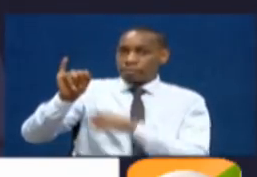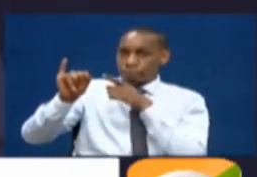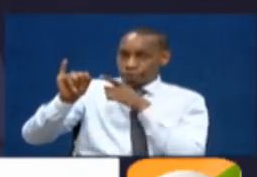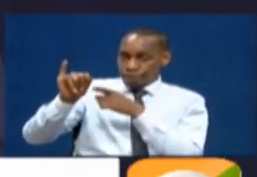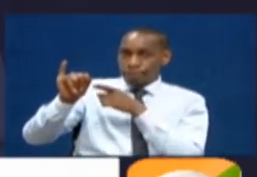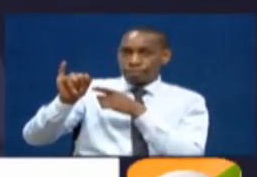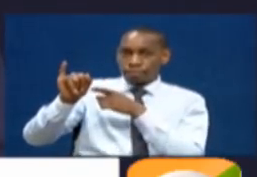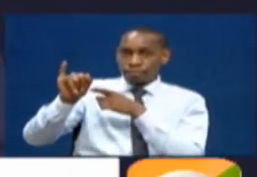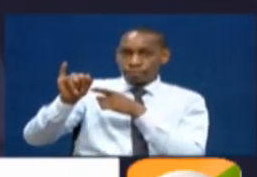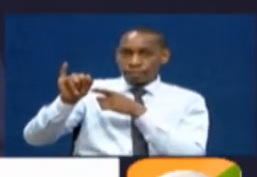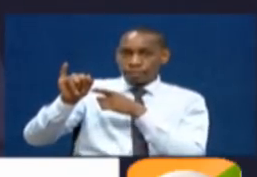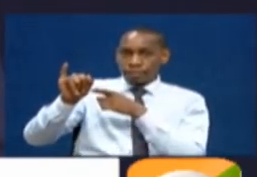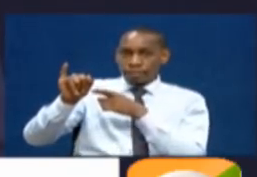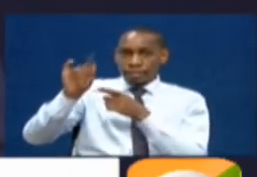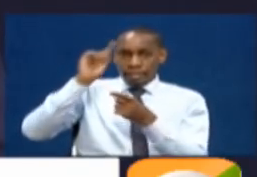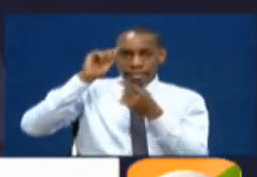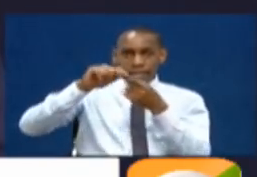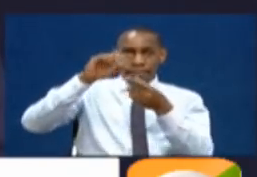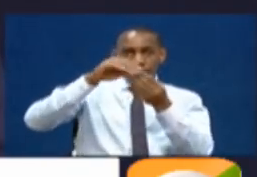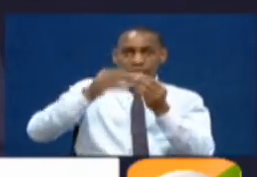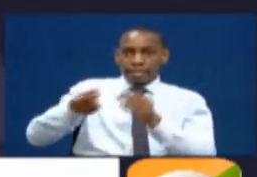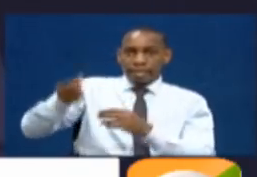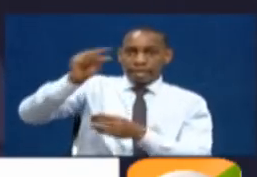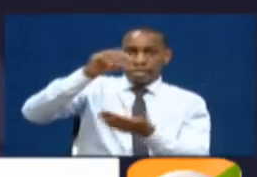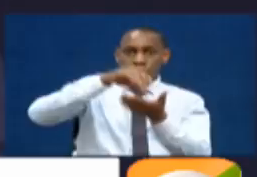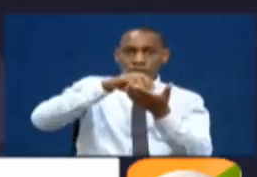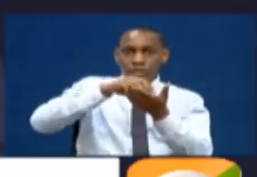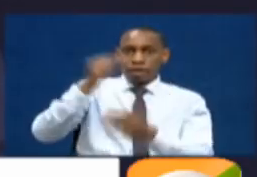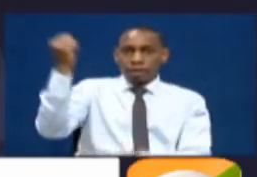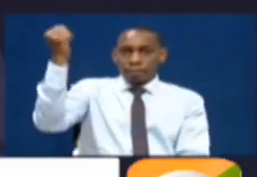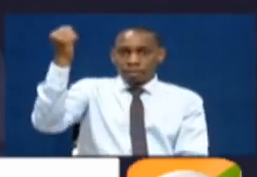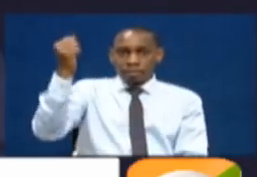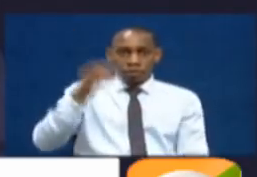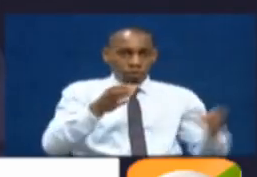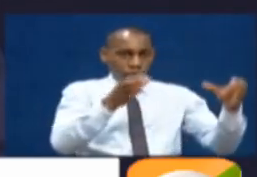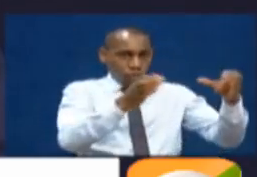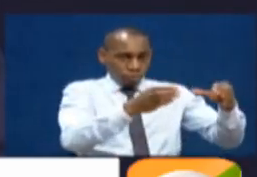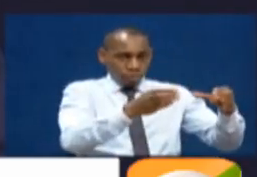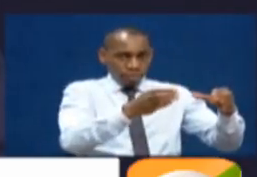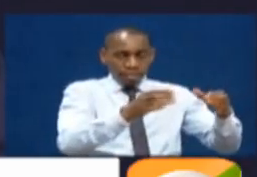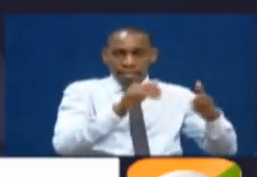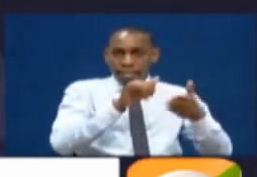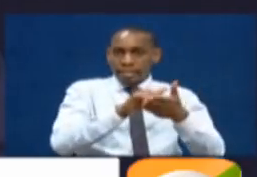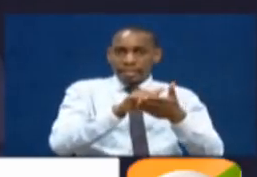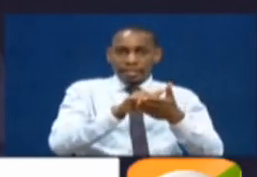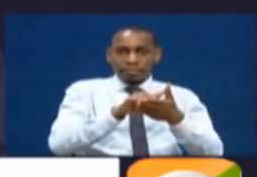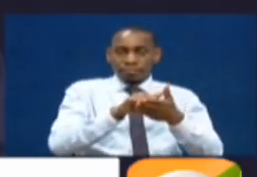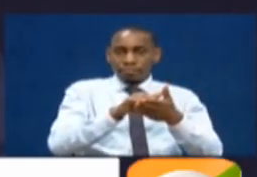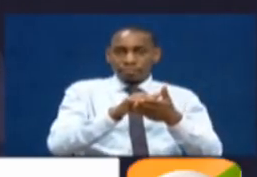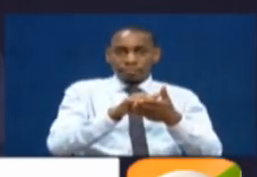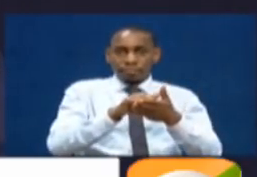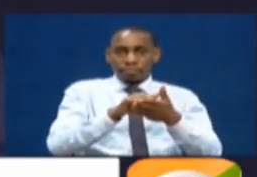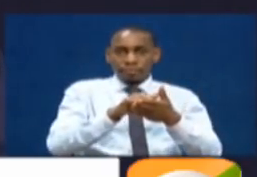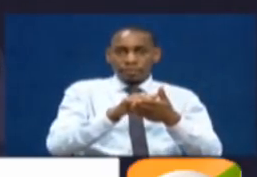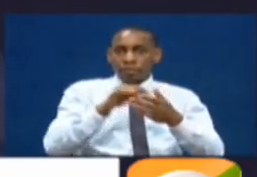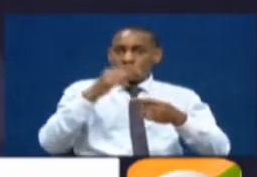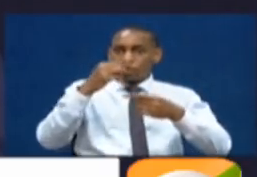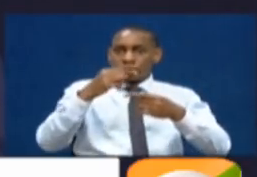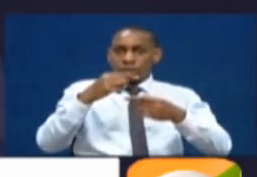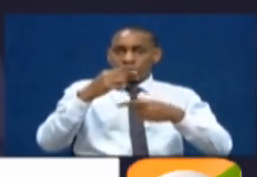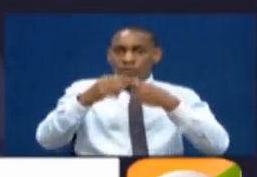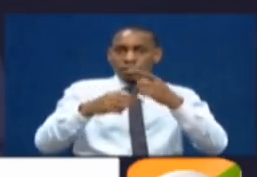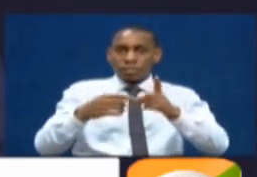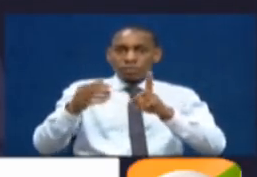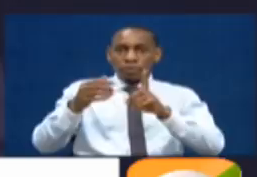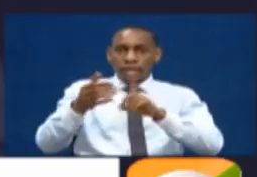is there to create additional positions for the political elite, it will not gain mileage from the